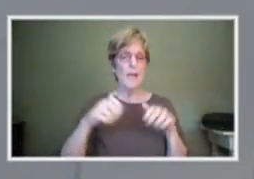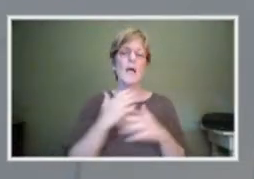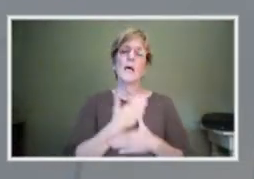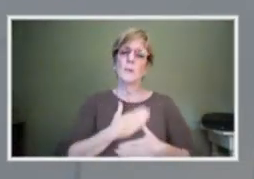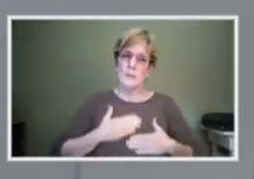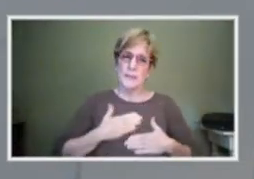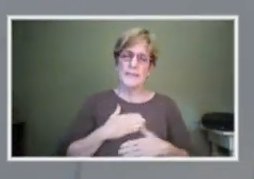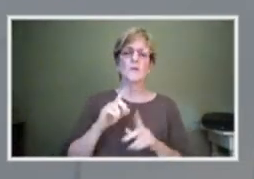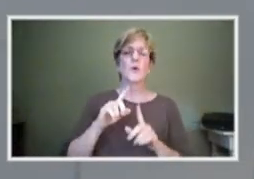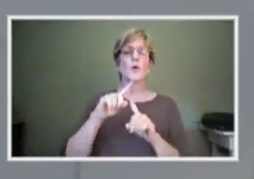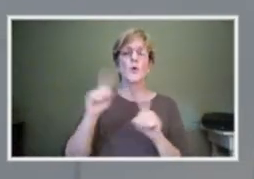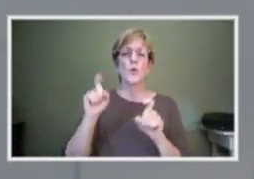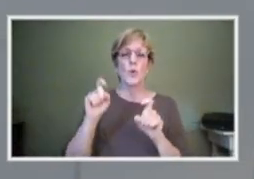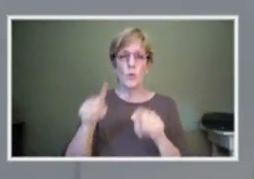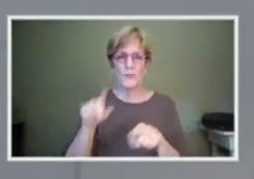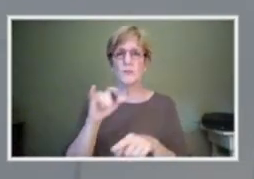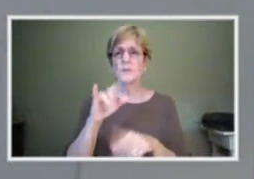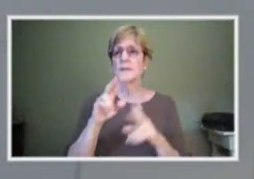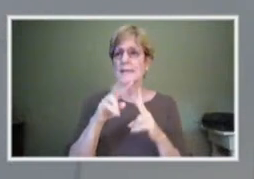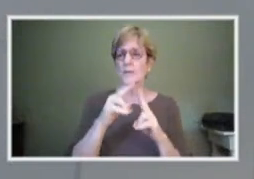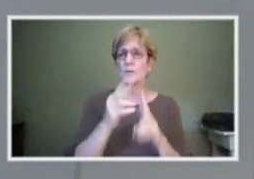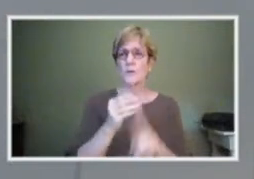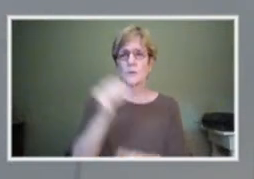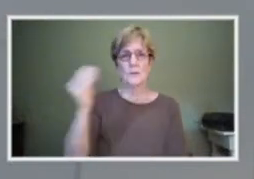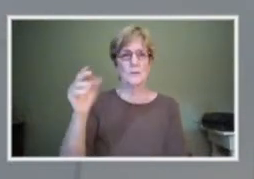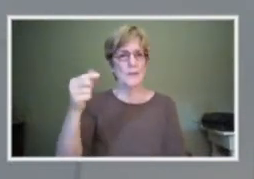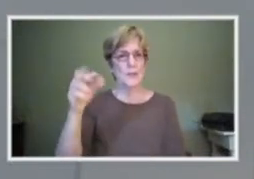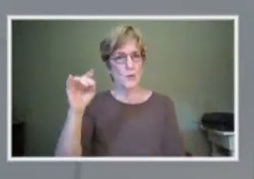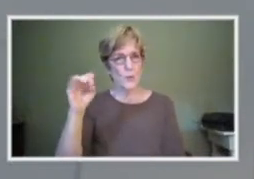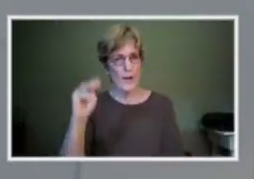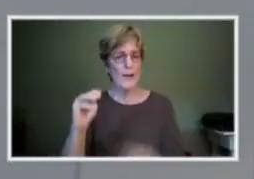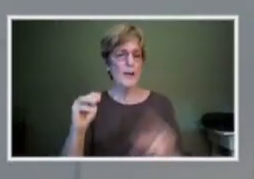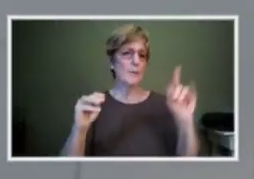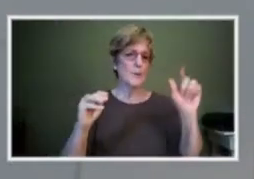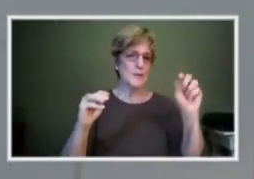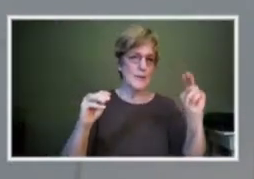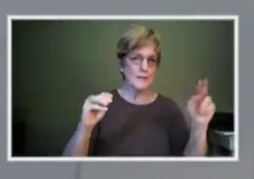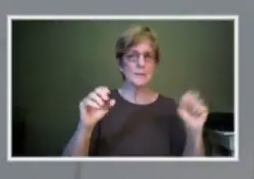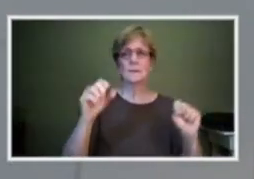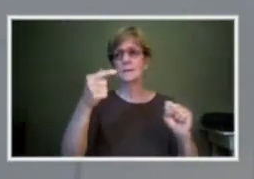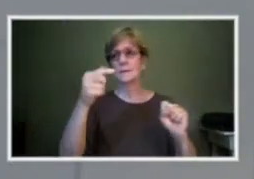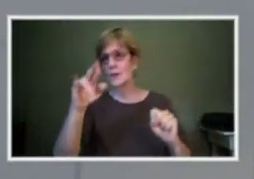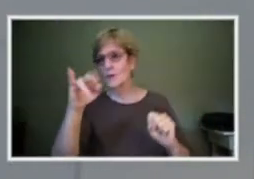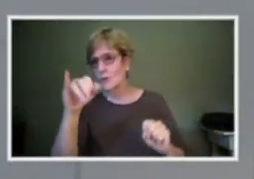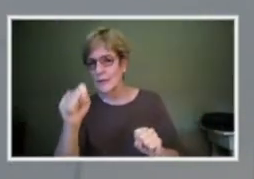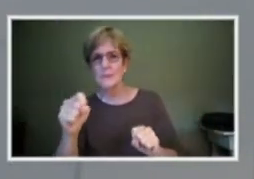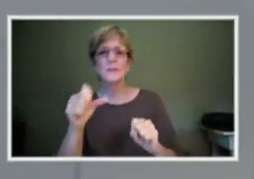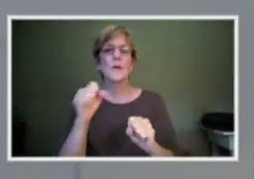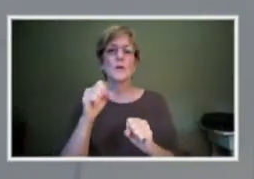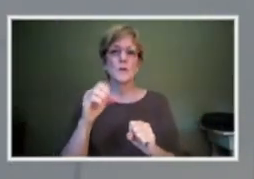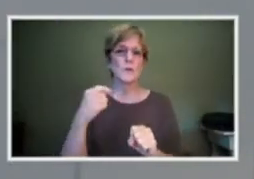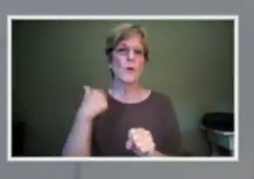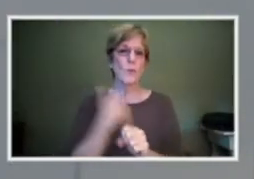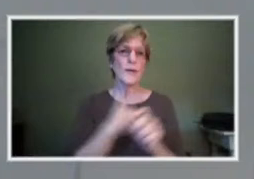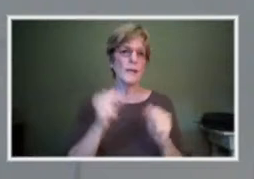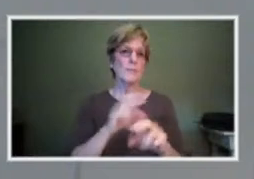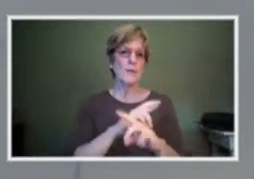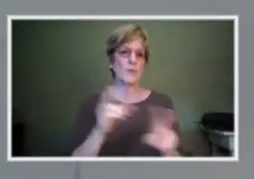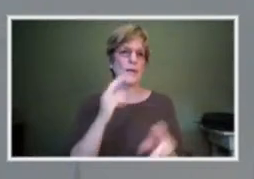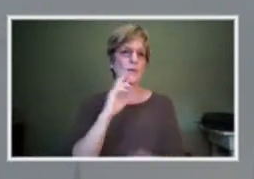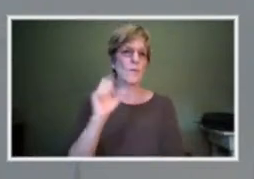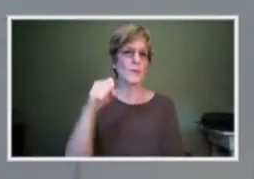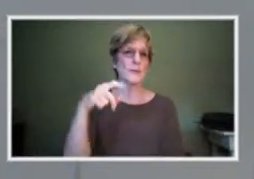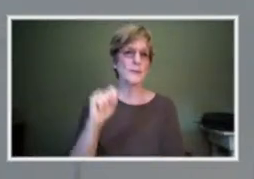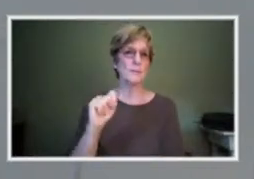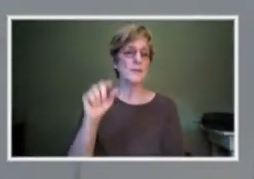questions either to Mr. Graham or Ms. Dotson, Mr. Driggs, so that we can be ready for September